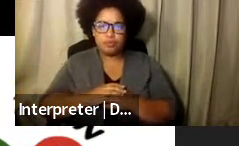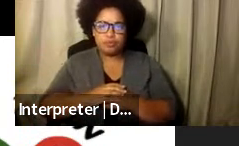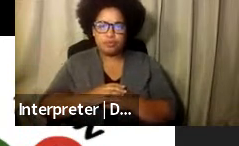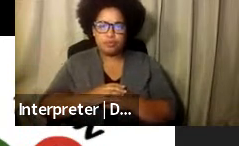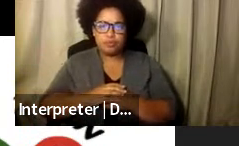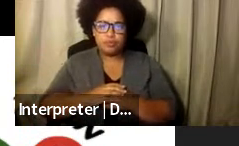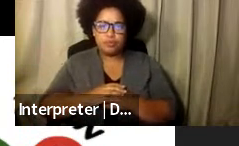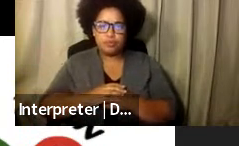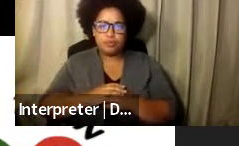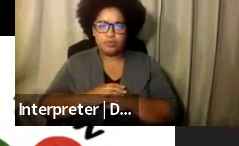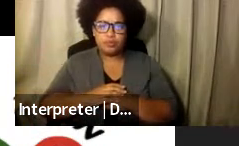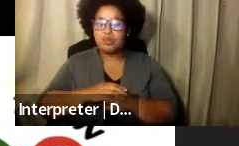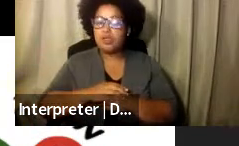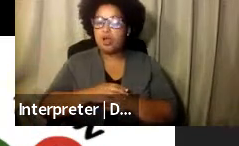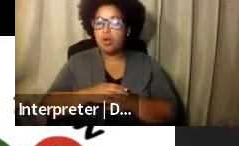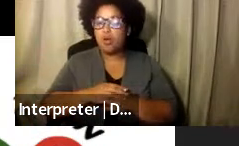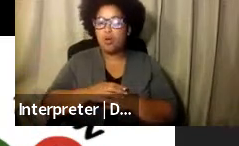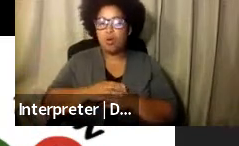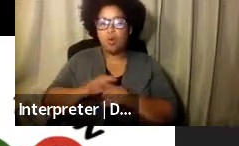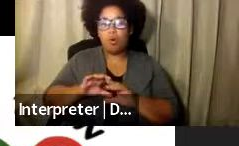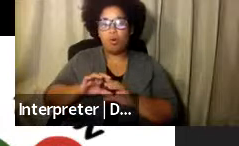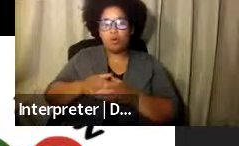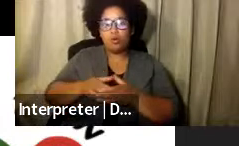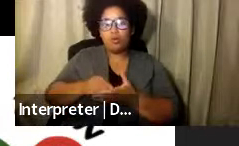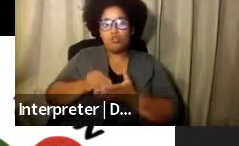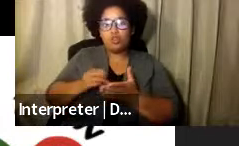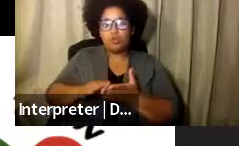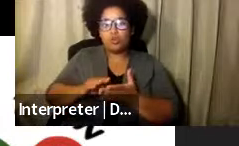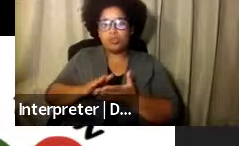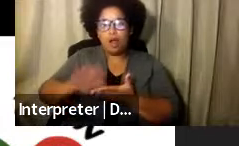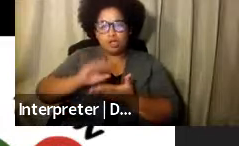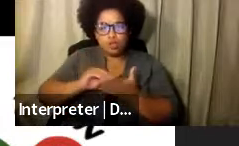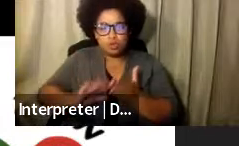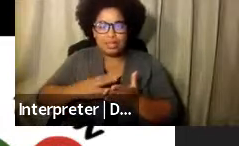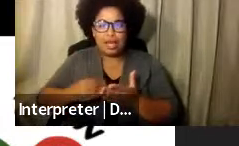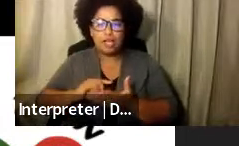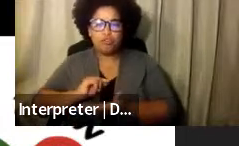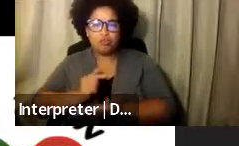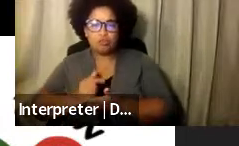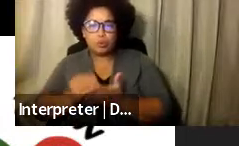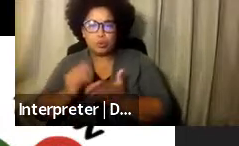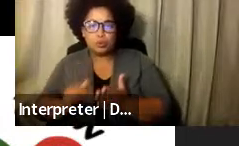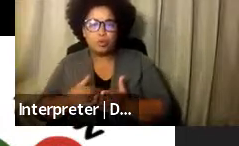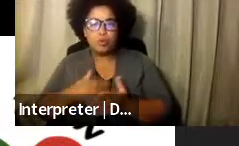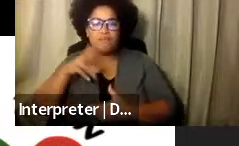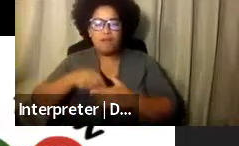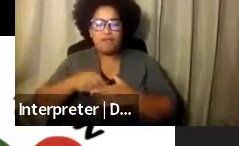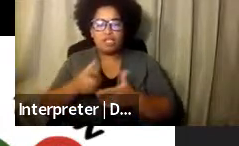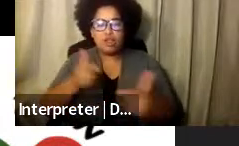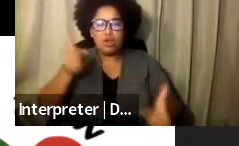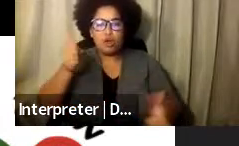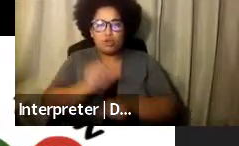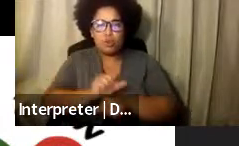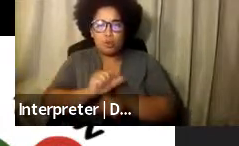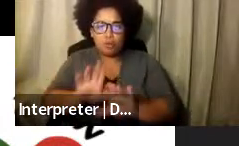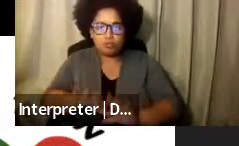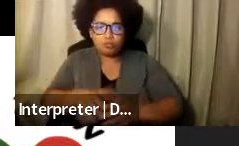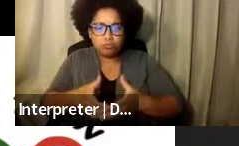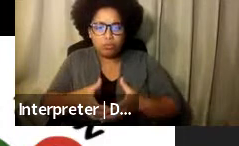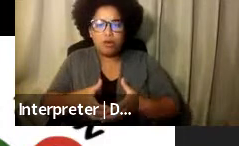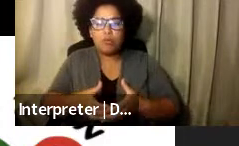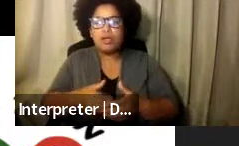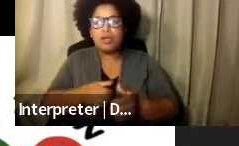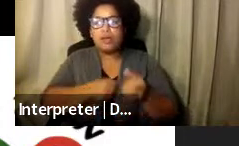So the Youth Mobilizers are a team of college students and graduates who are part of the larger Umoja Health workforce. Our youth leaders help to